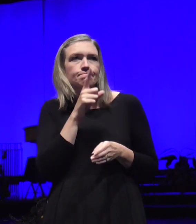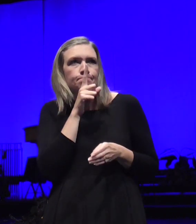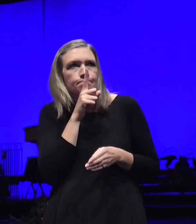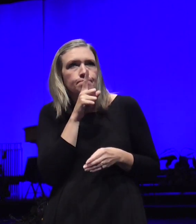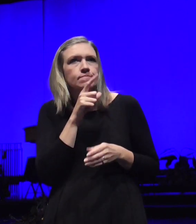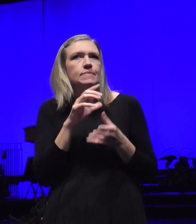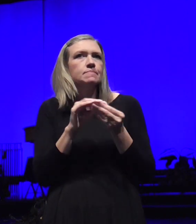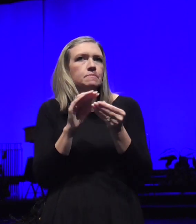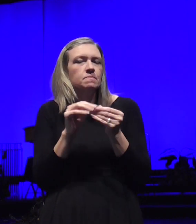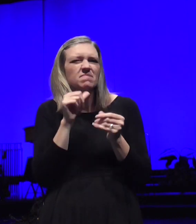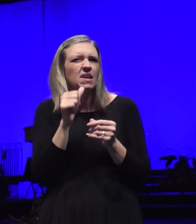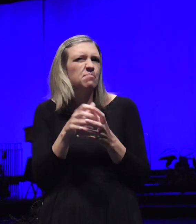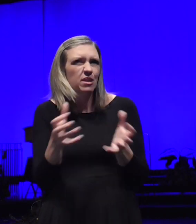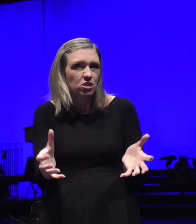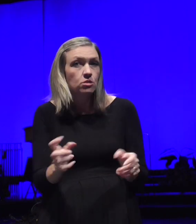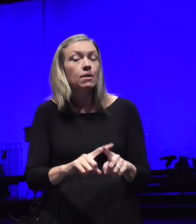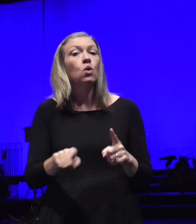speak,